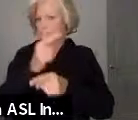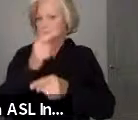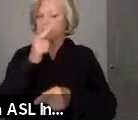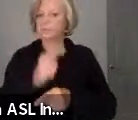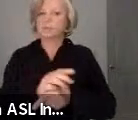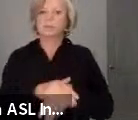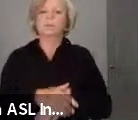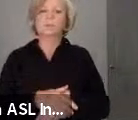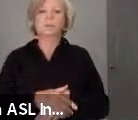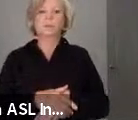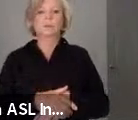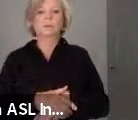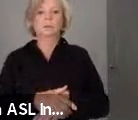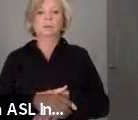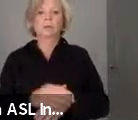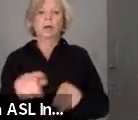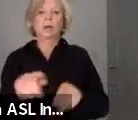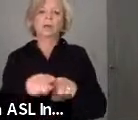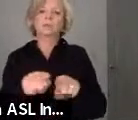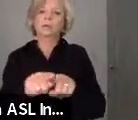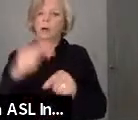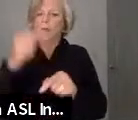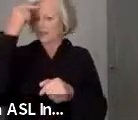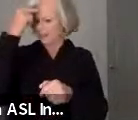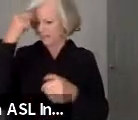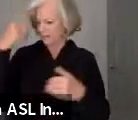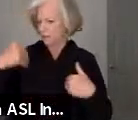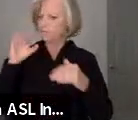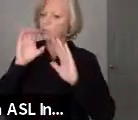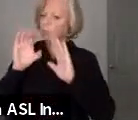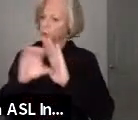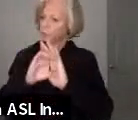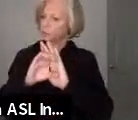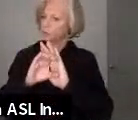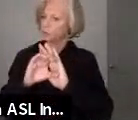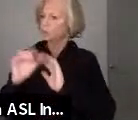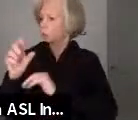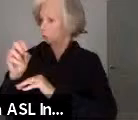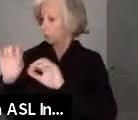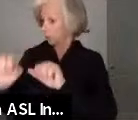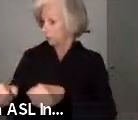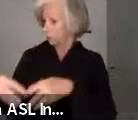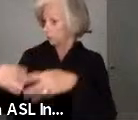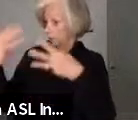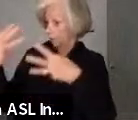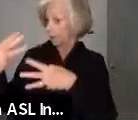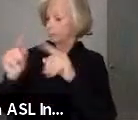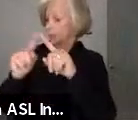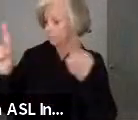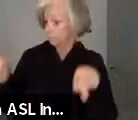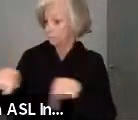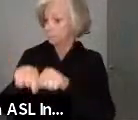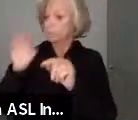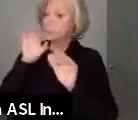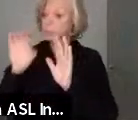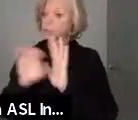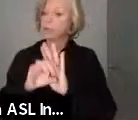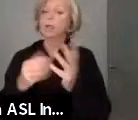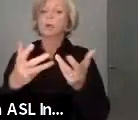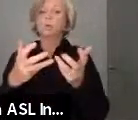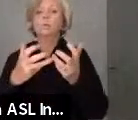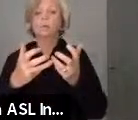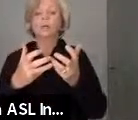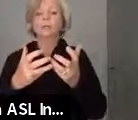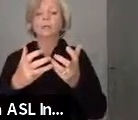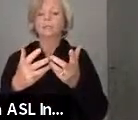a photograph, Lauren, if you could pull that up if you have it. We want to acknowledge our